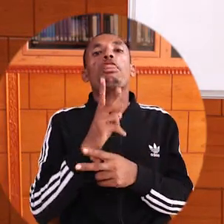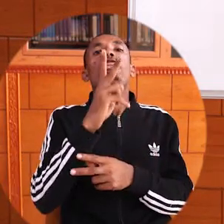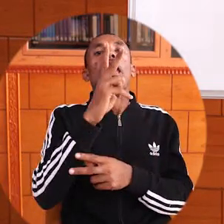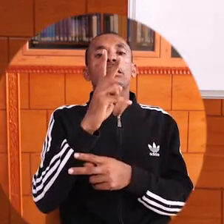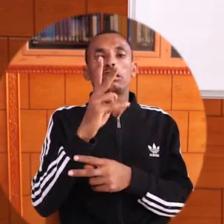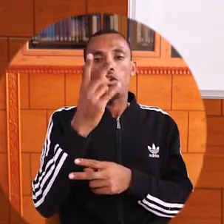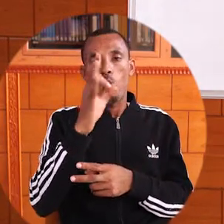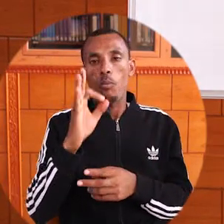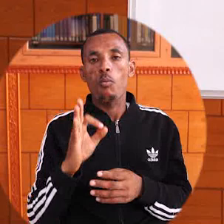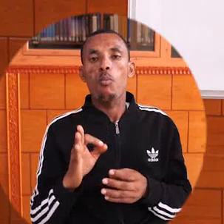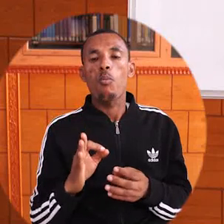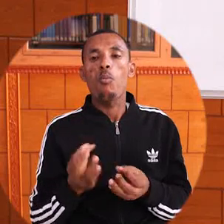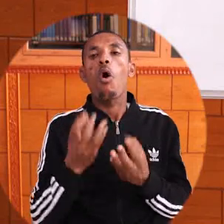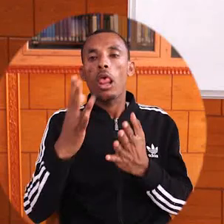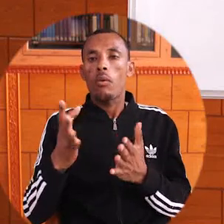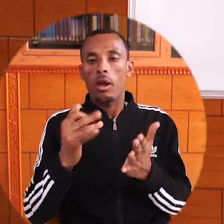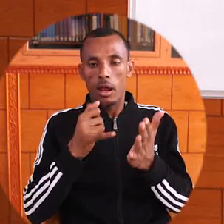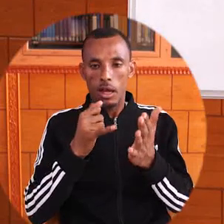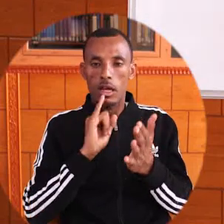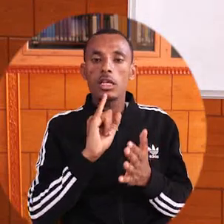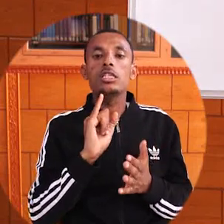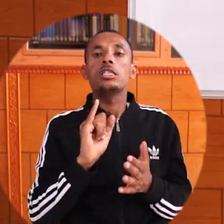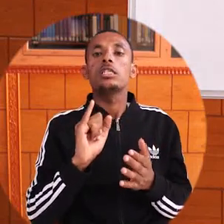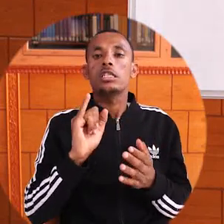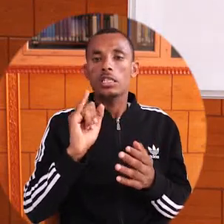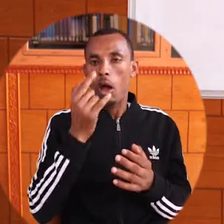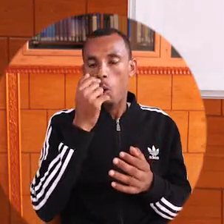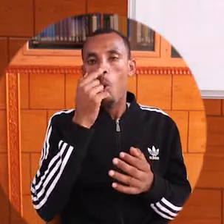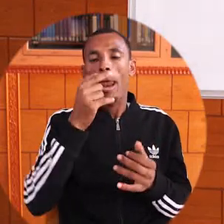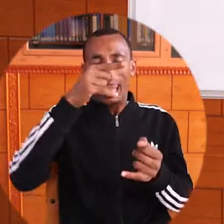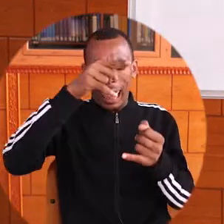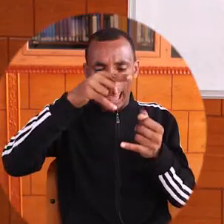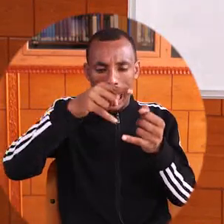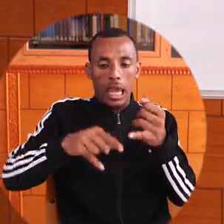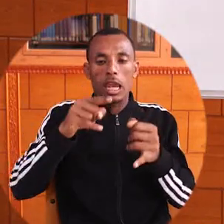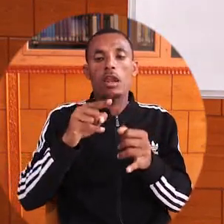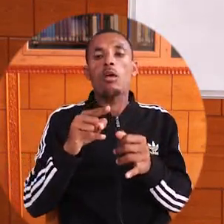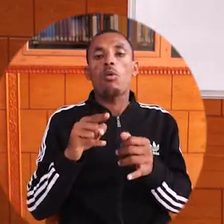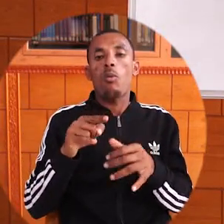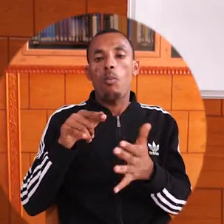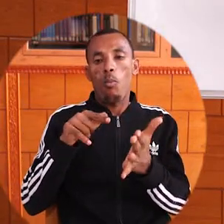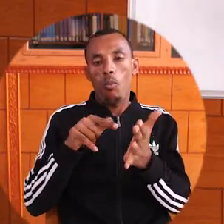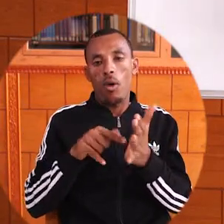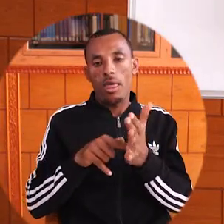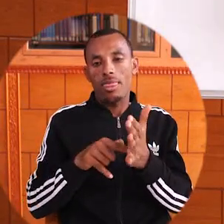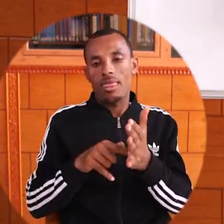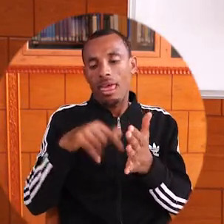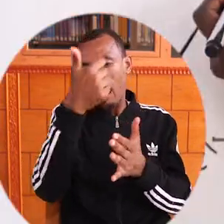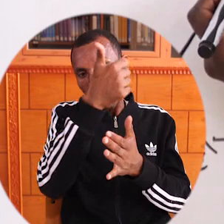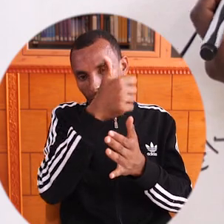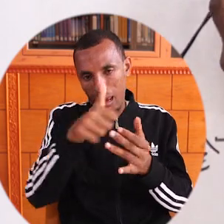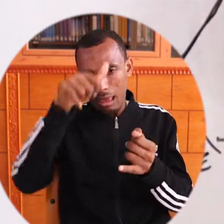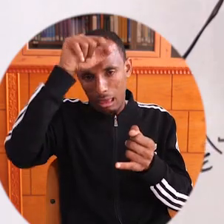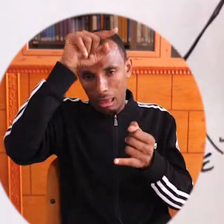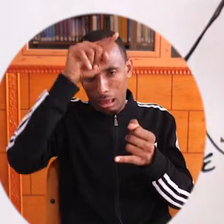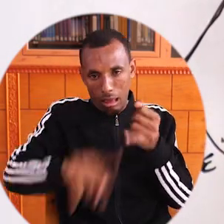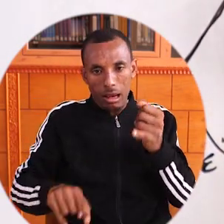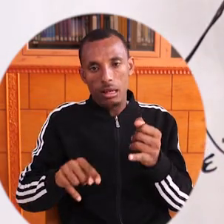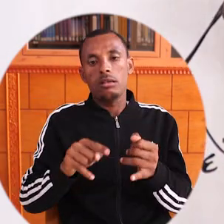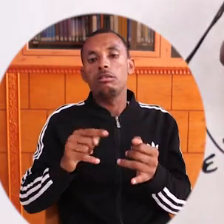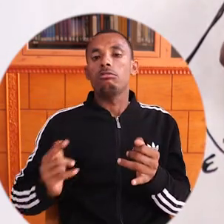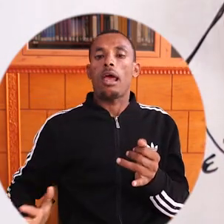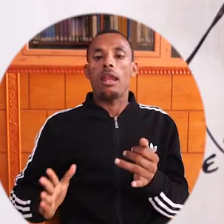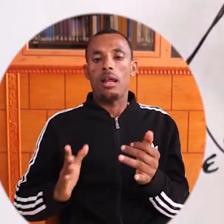The vertex of a polygon is the common endpoint any two sides. The common endpoint. Anything. If you